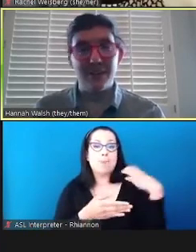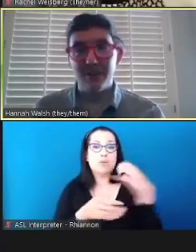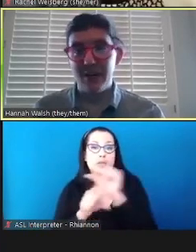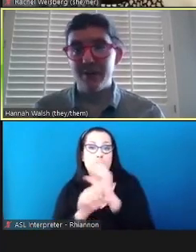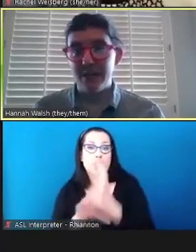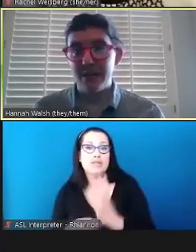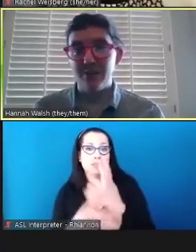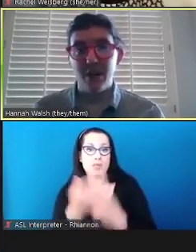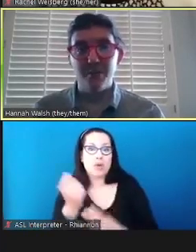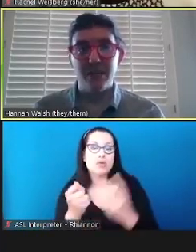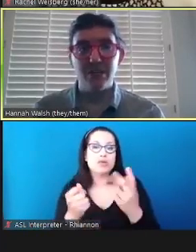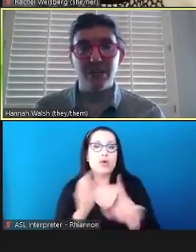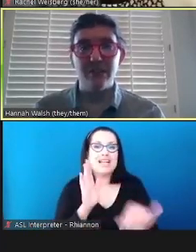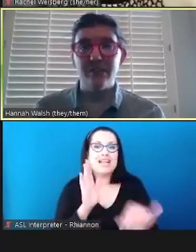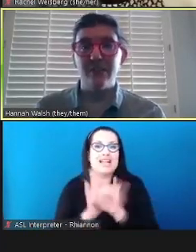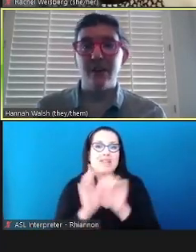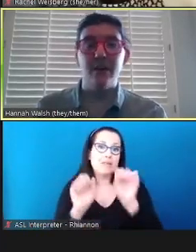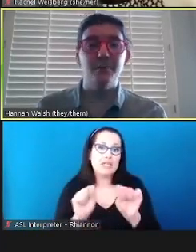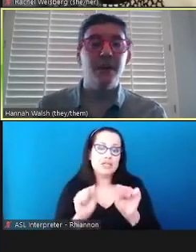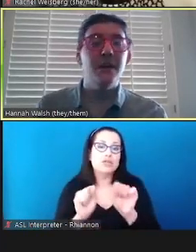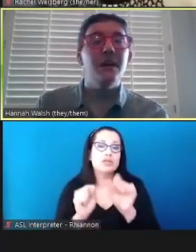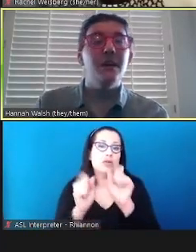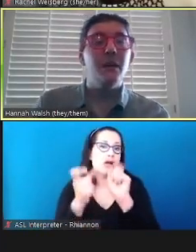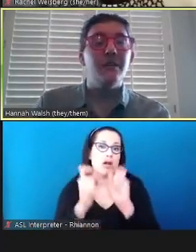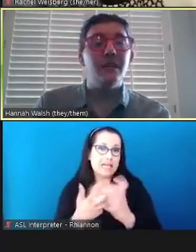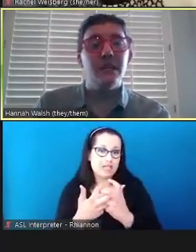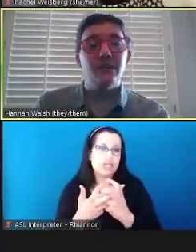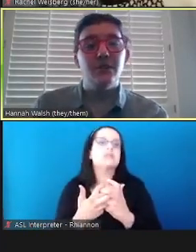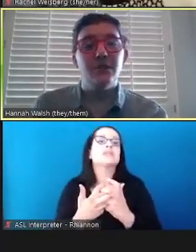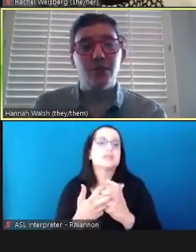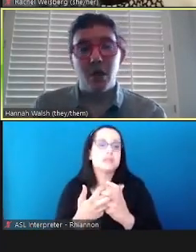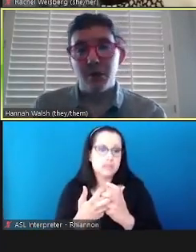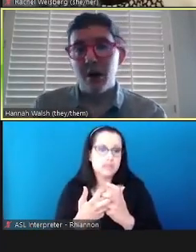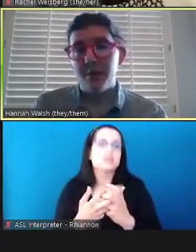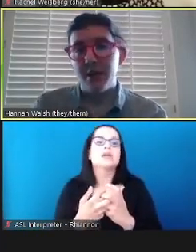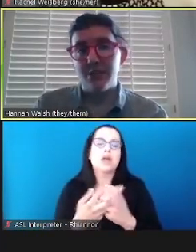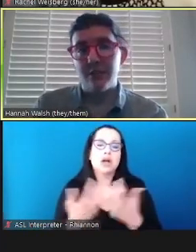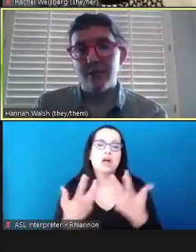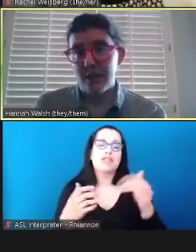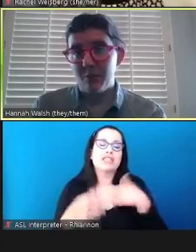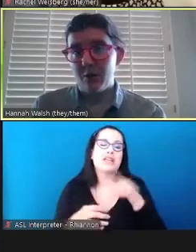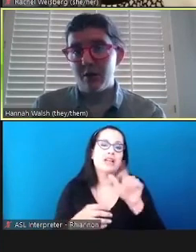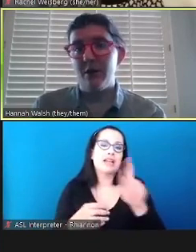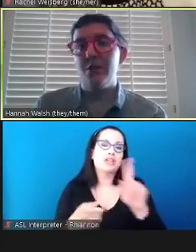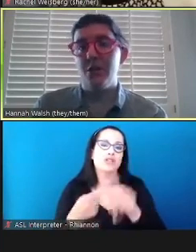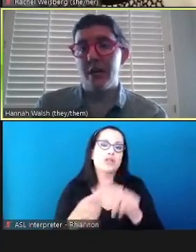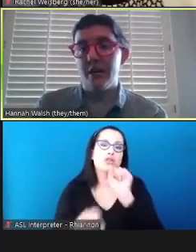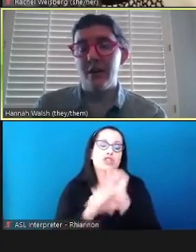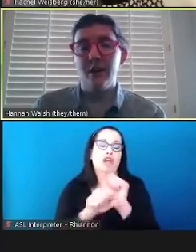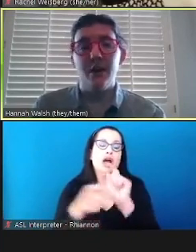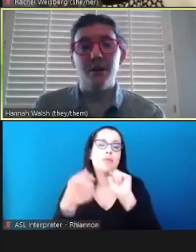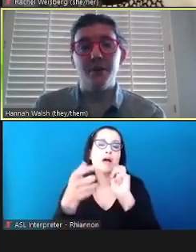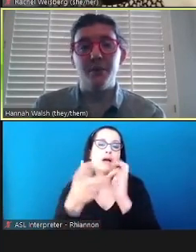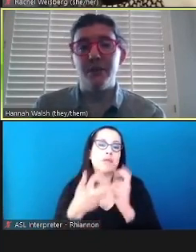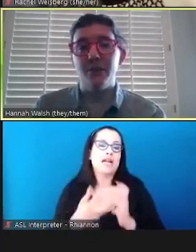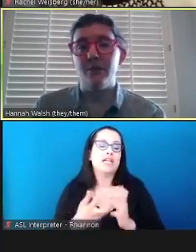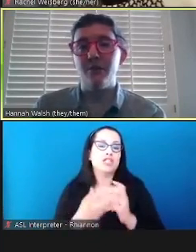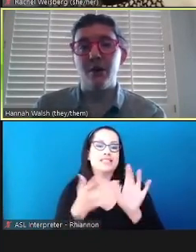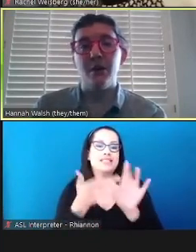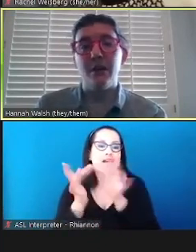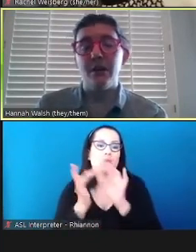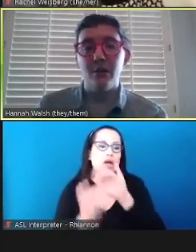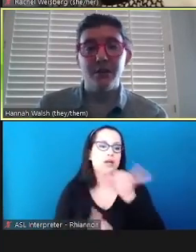to identify potential accommodations. We have a link to the Job Accommodations Network, JAN, their